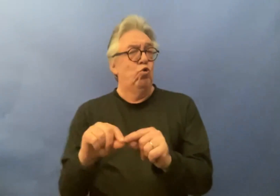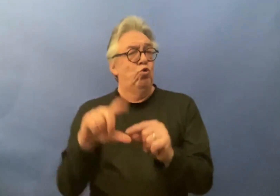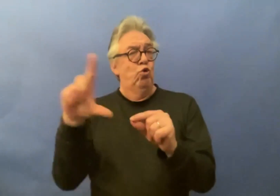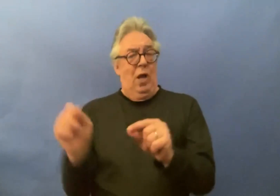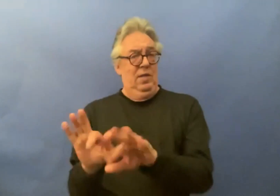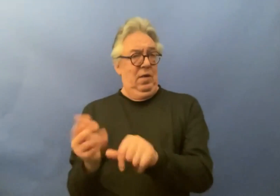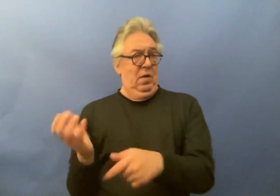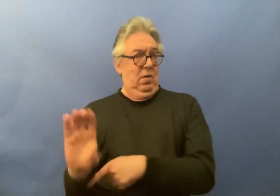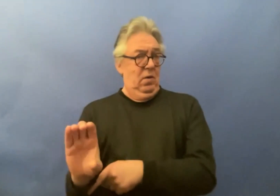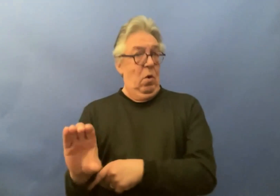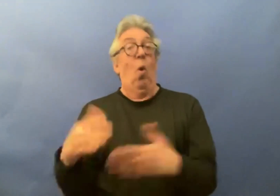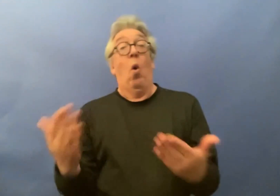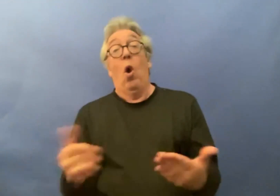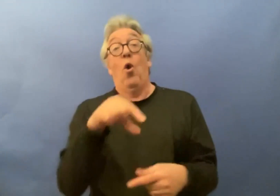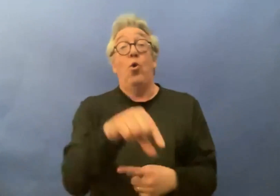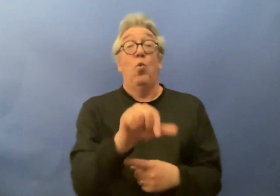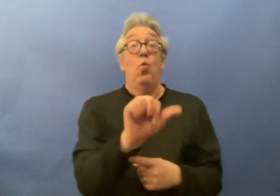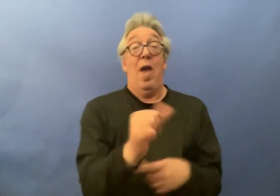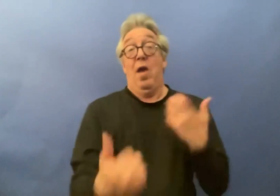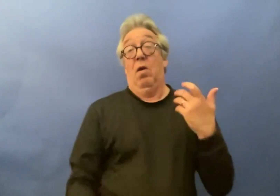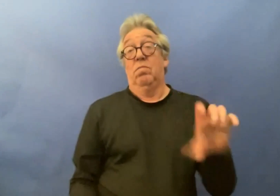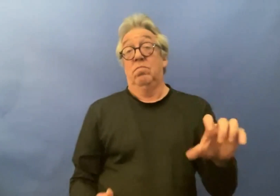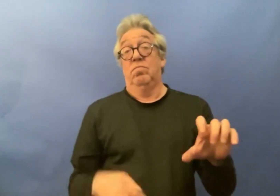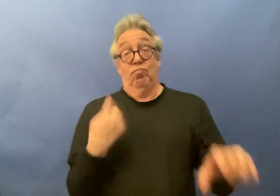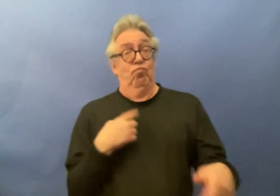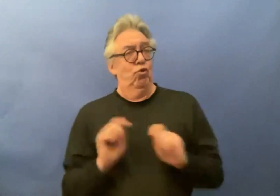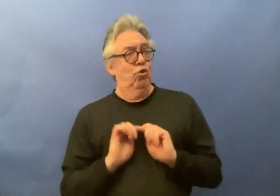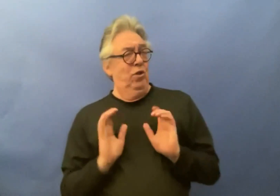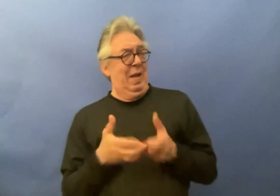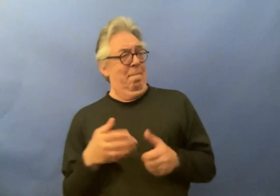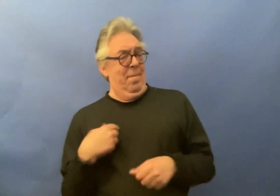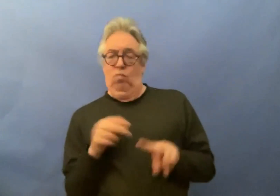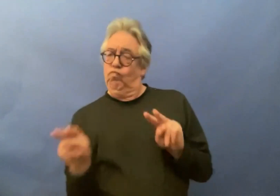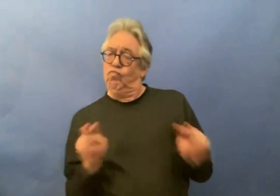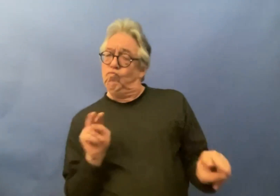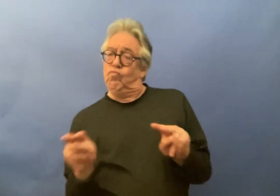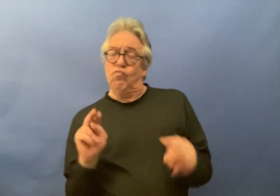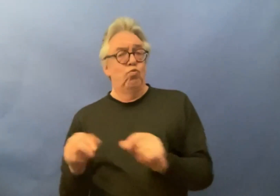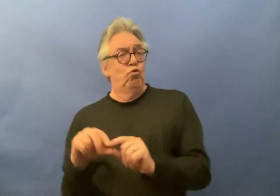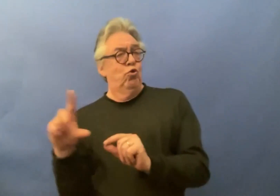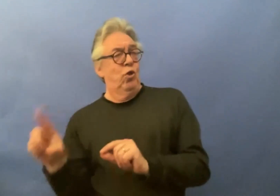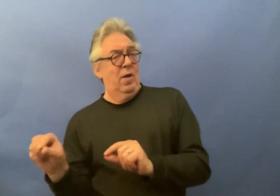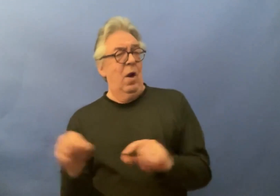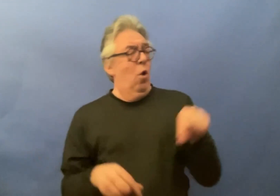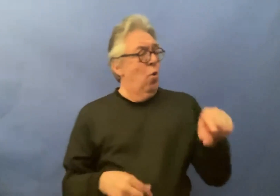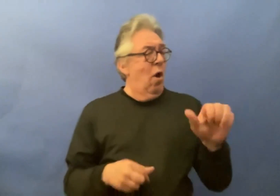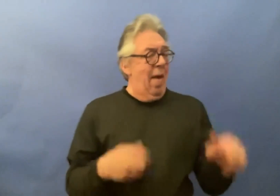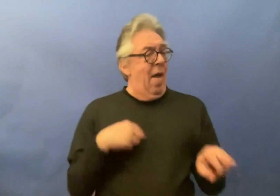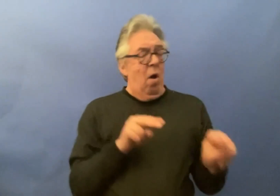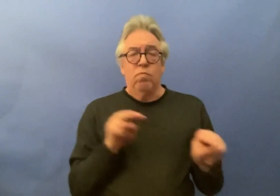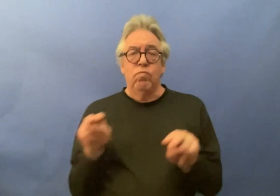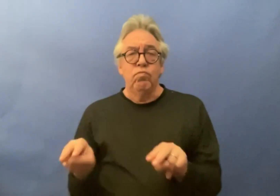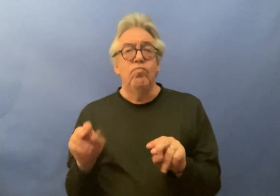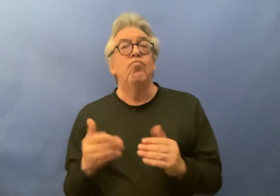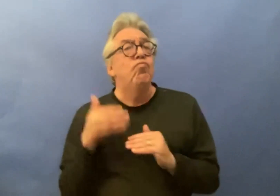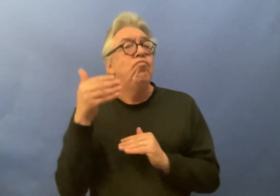Q&A section. Our team is monitoring the chat box and will try to respond to questions during the